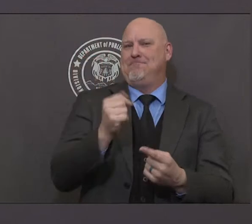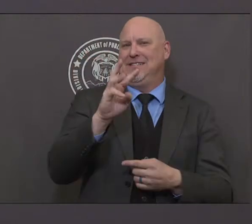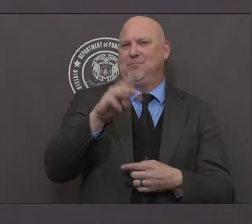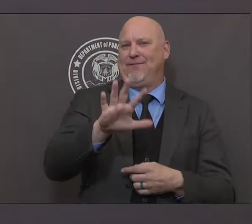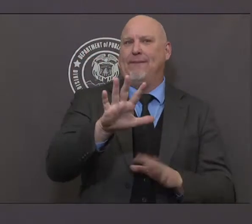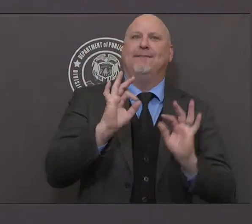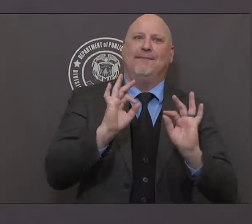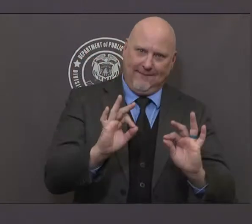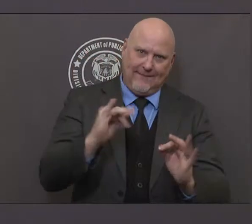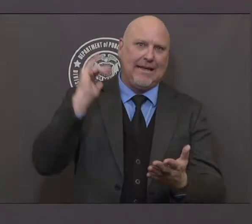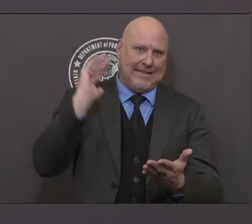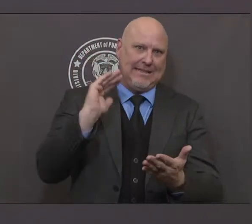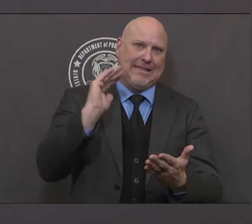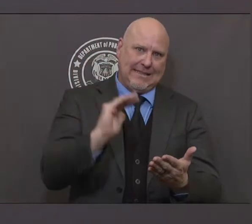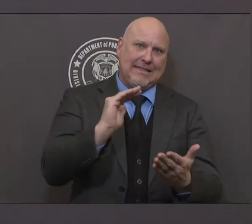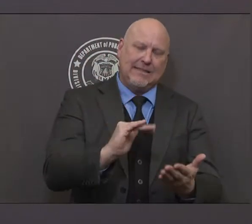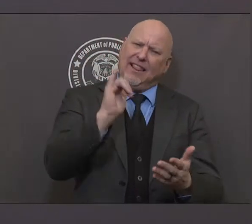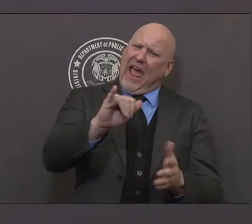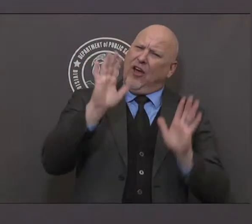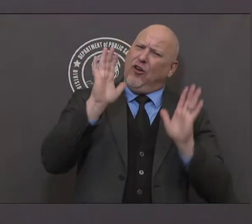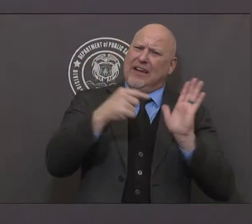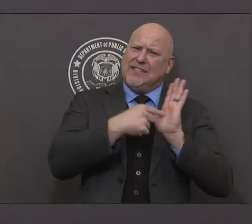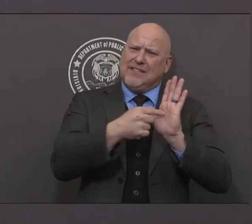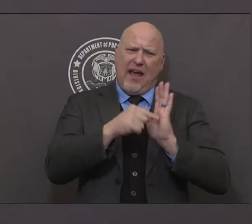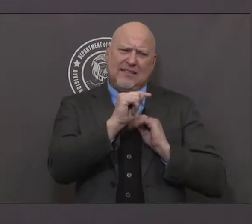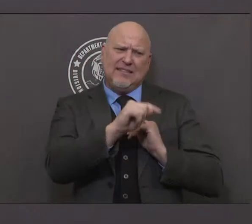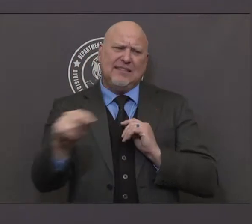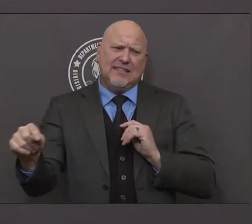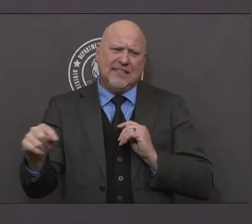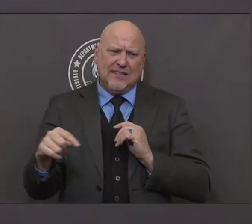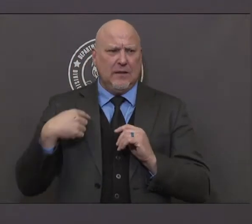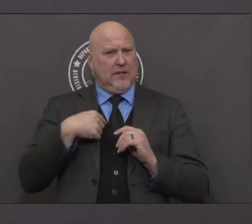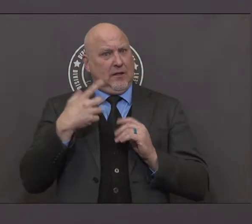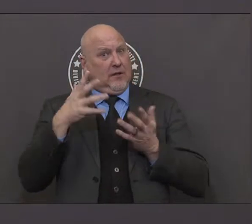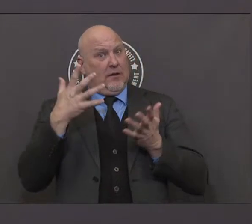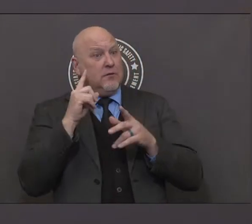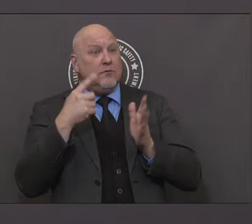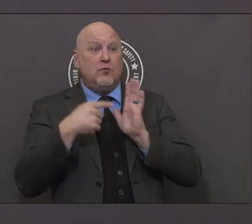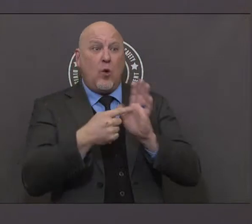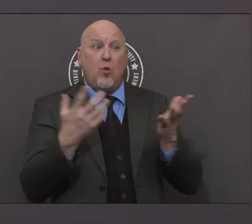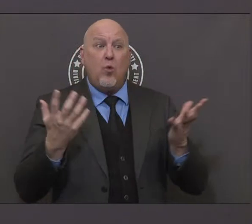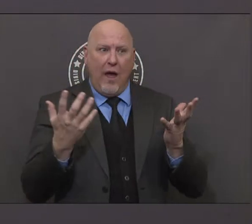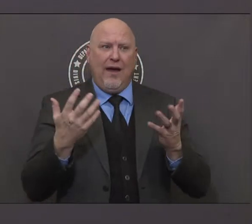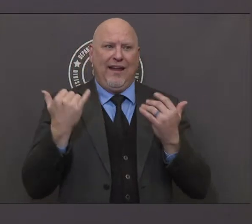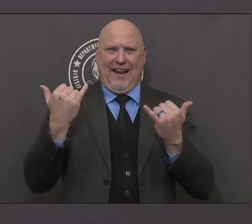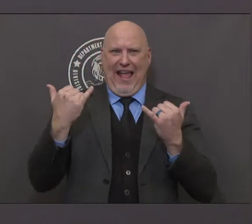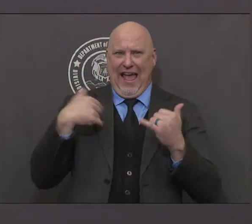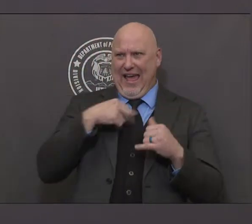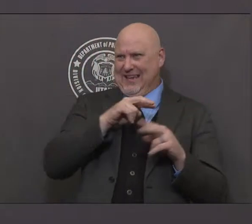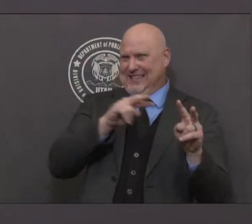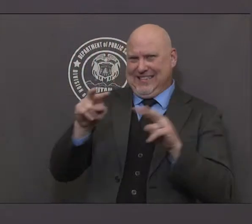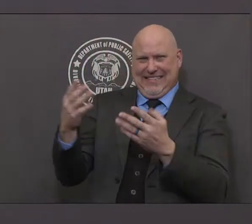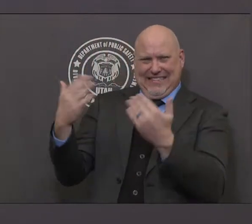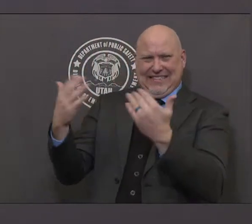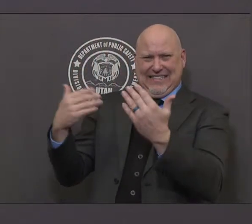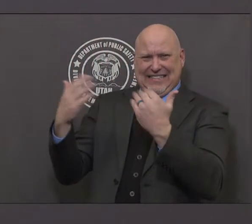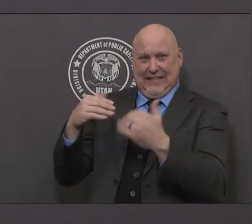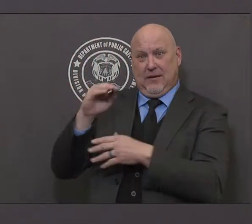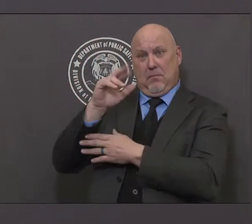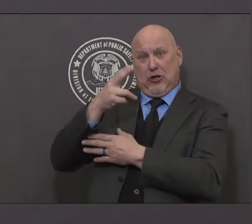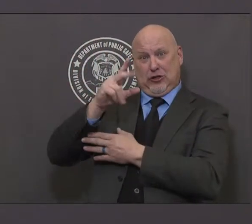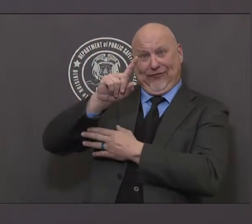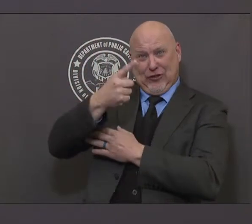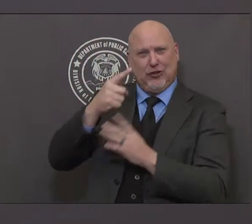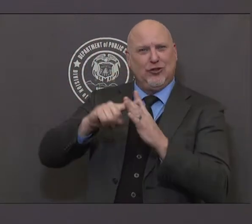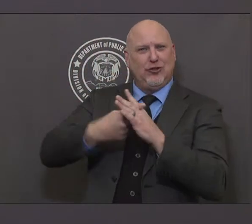we're able to increase our eligibility for vaccinations again starting March 1st. Our local health departments and our state health department